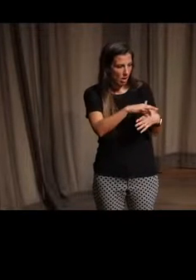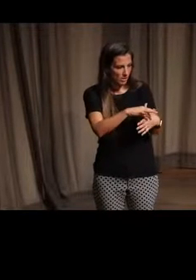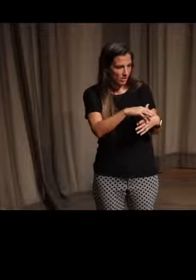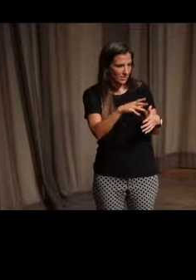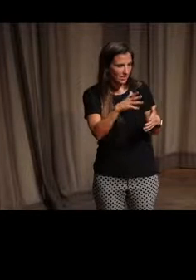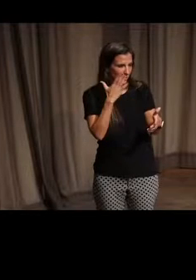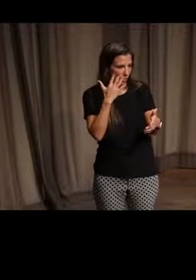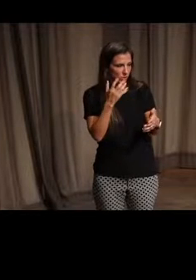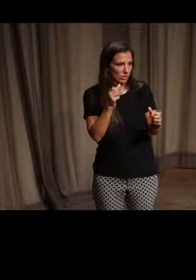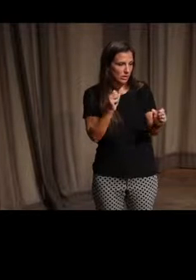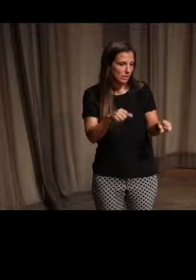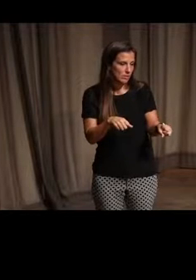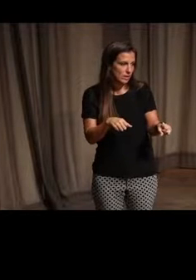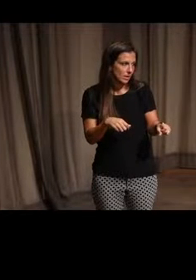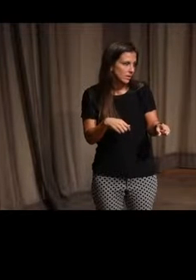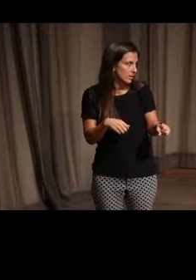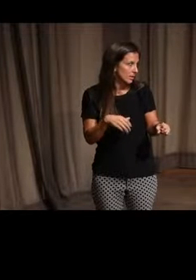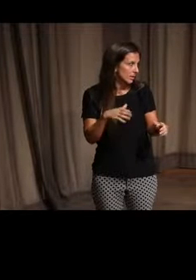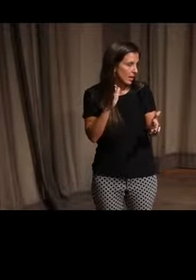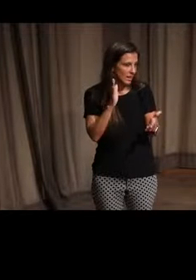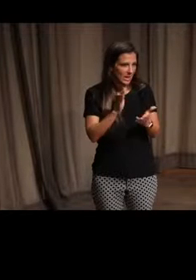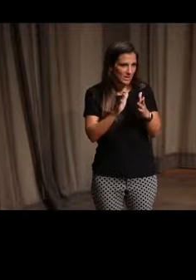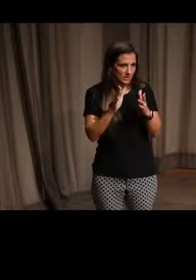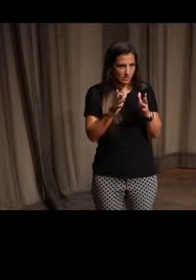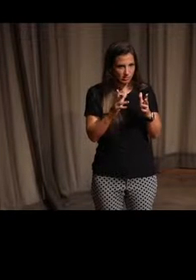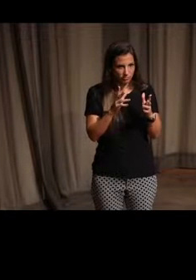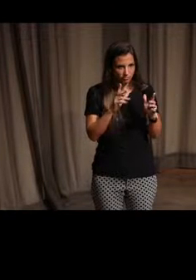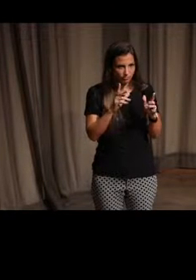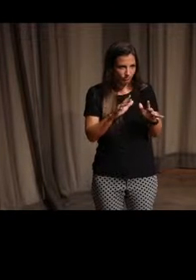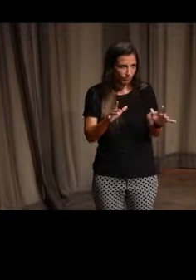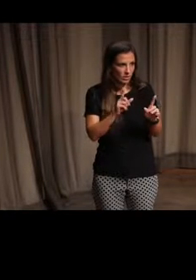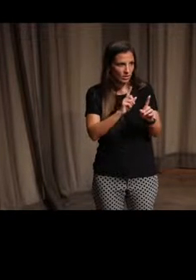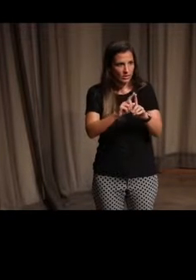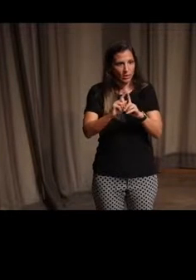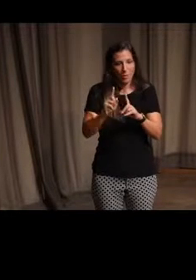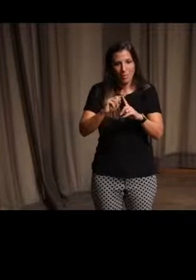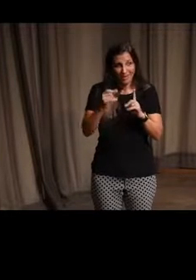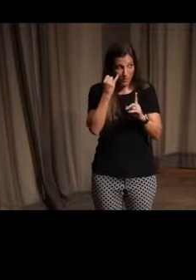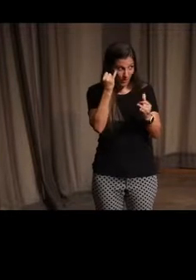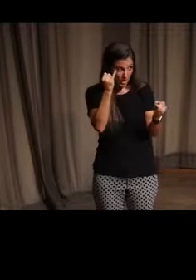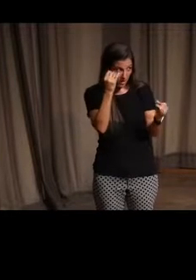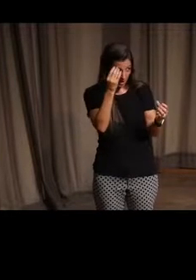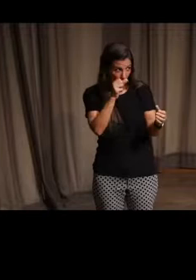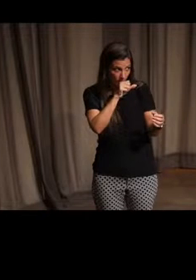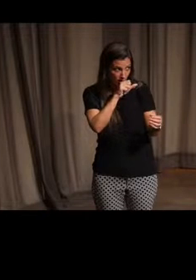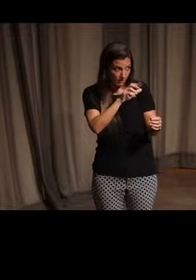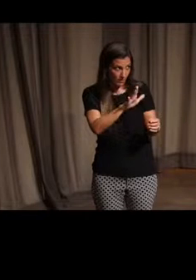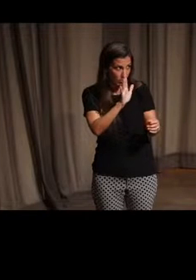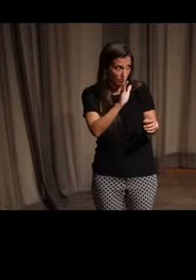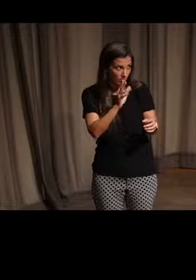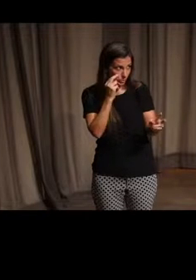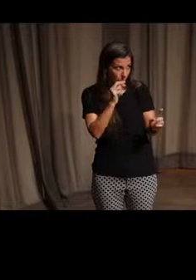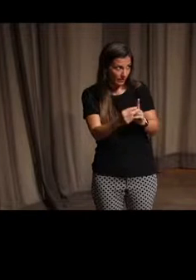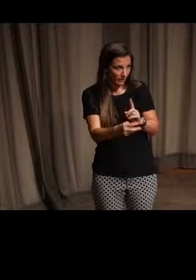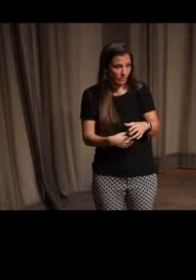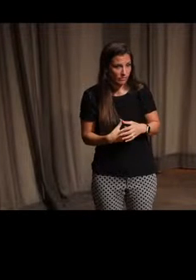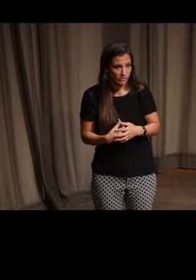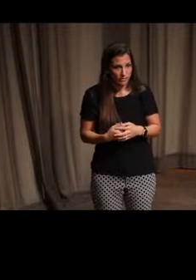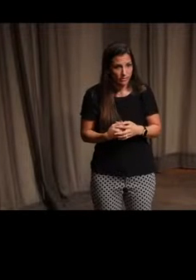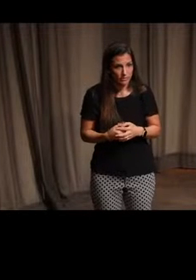be less diverse at times. But if you have any ideas, I would love to hear them, please.